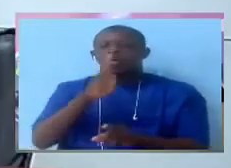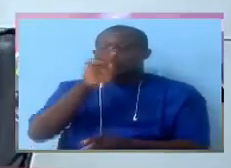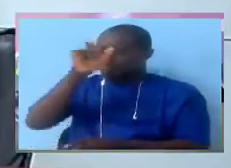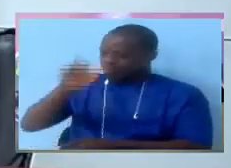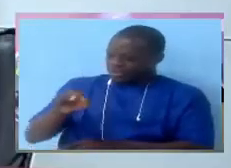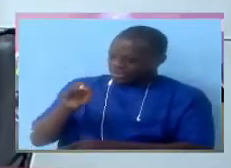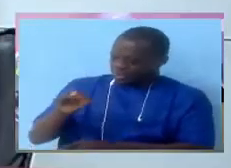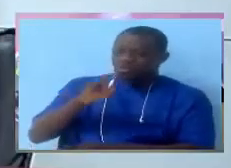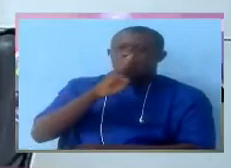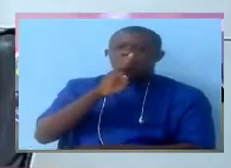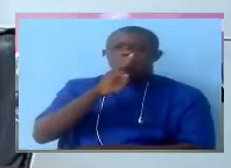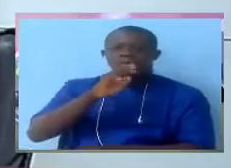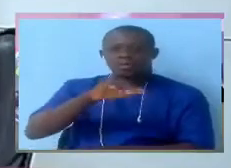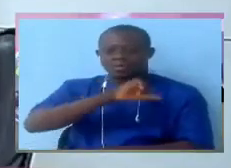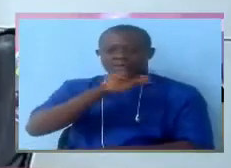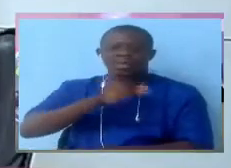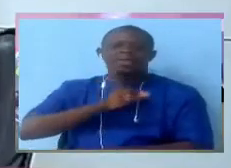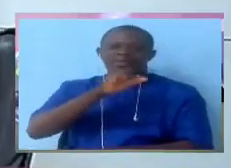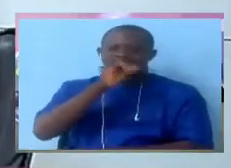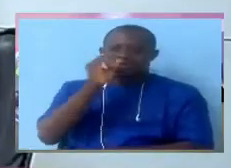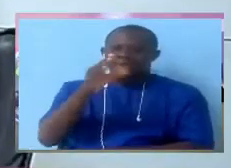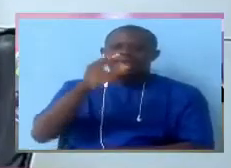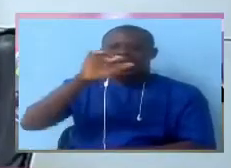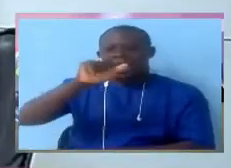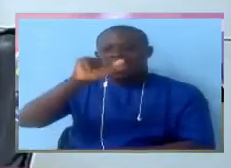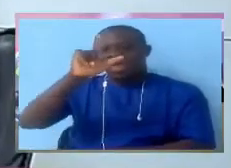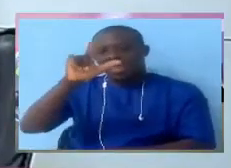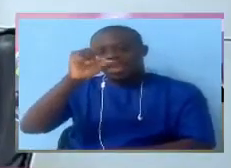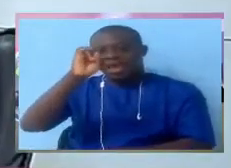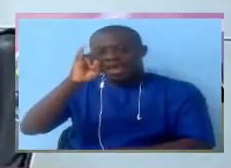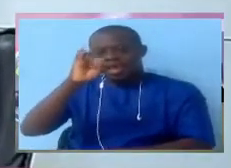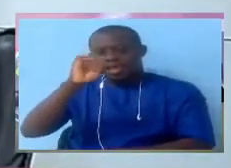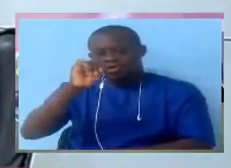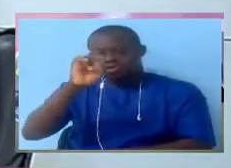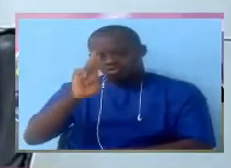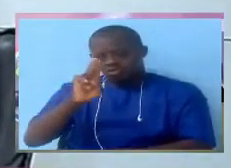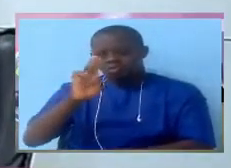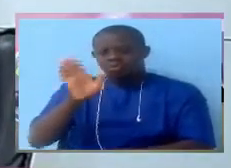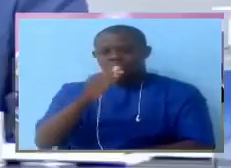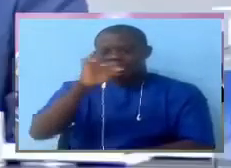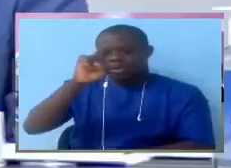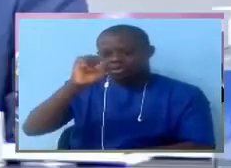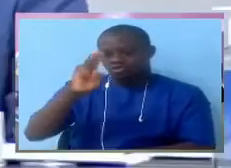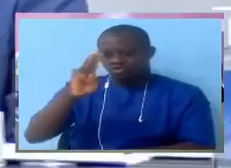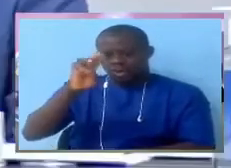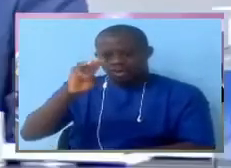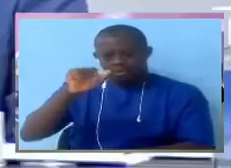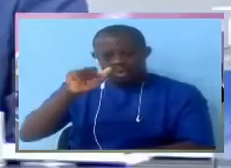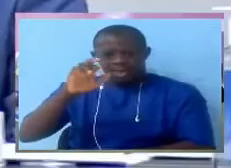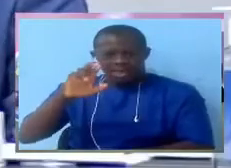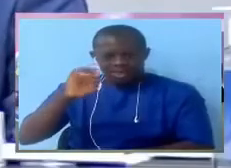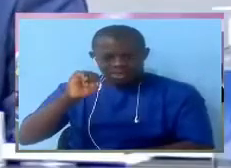Monega Alusumare. Alusumare. Tamay, a.k.a. Tamay. A.k.a. Tamay.